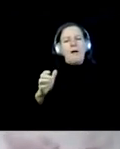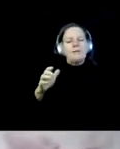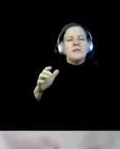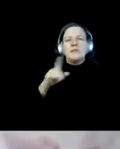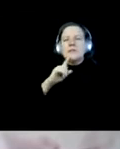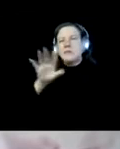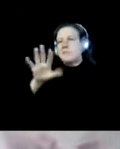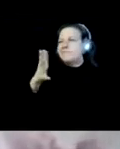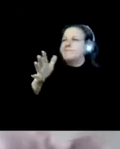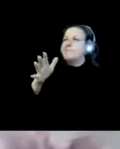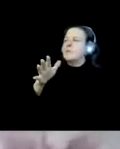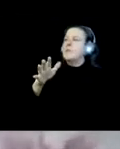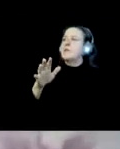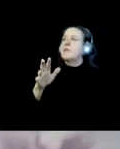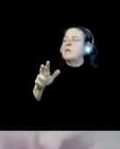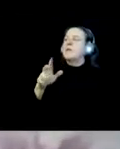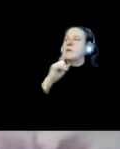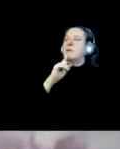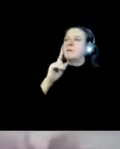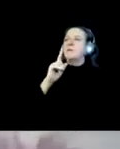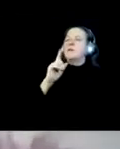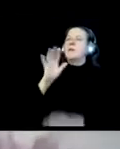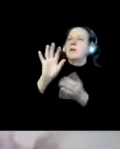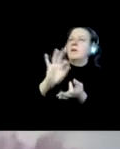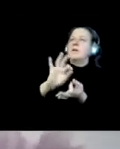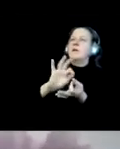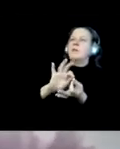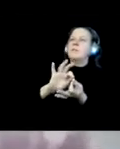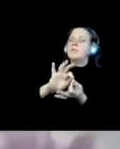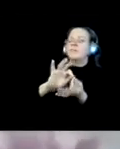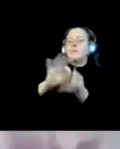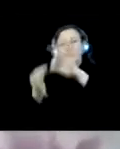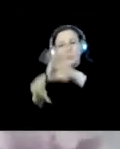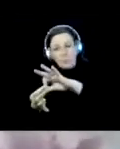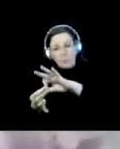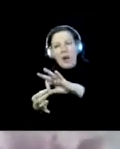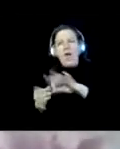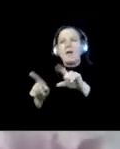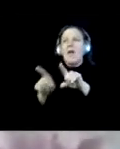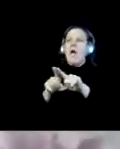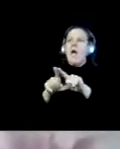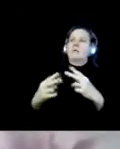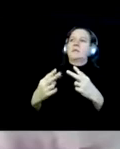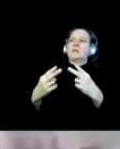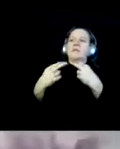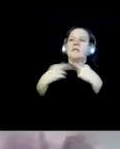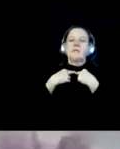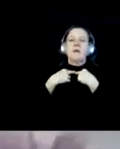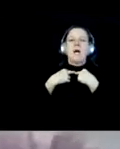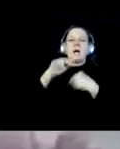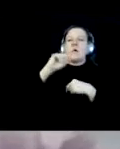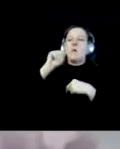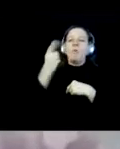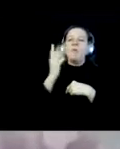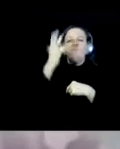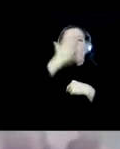read as too stuck in their aesthetic pleasure or something. And I